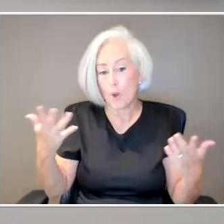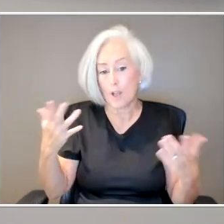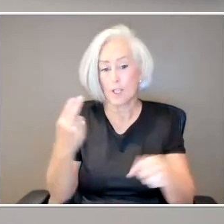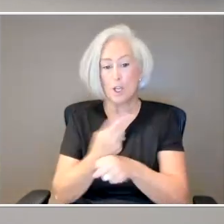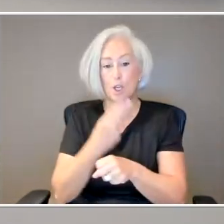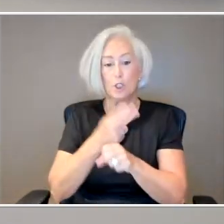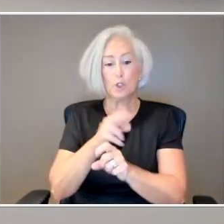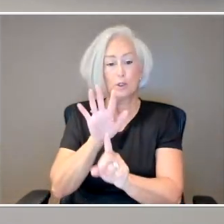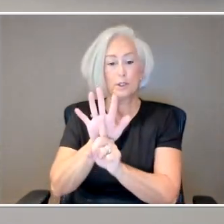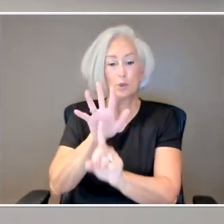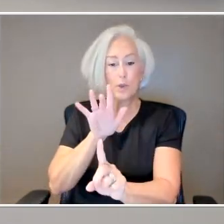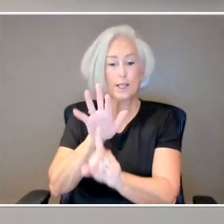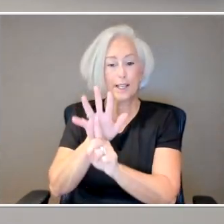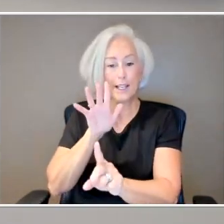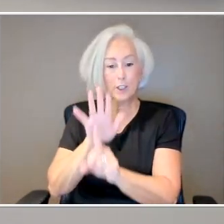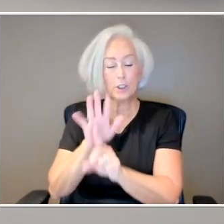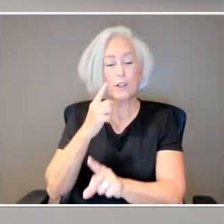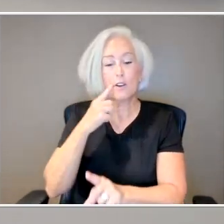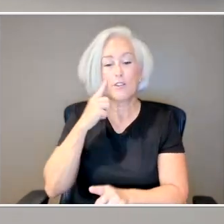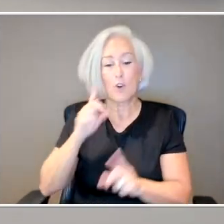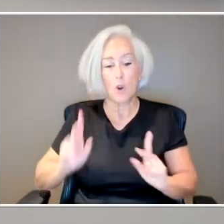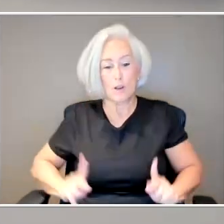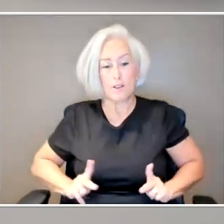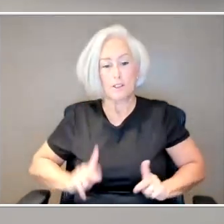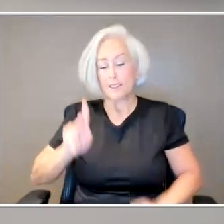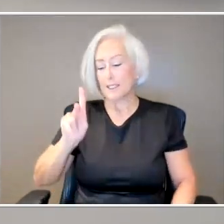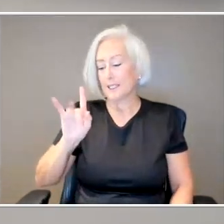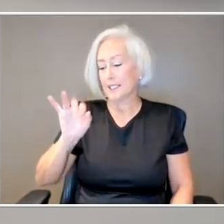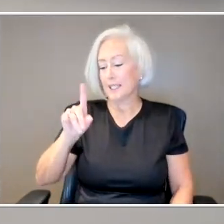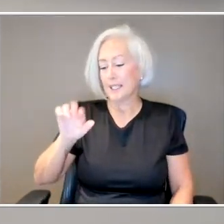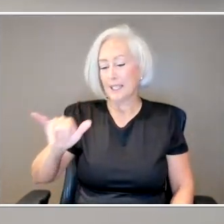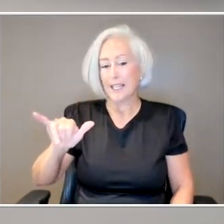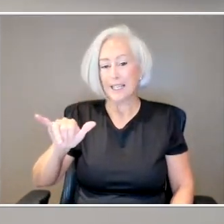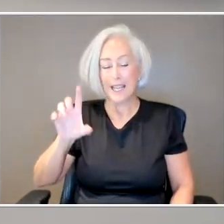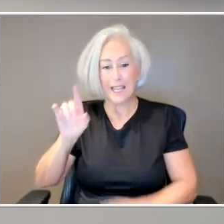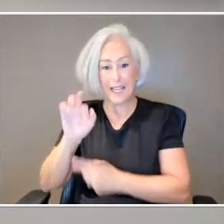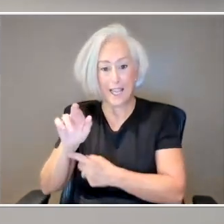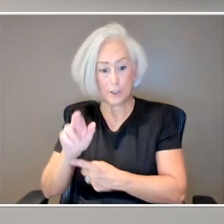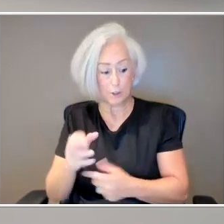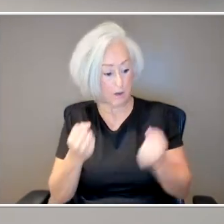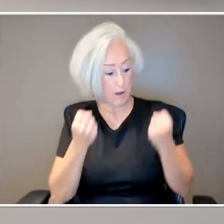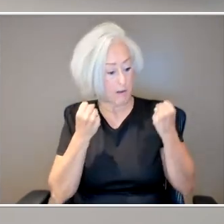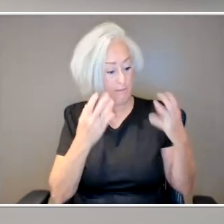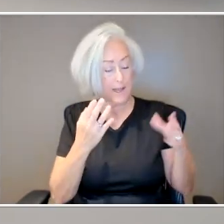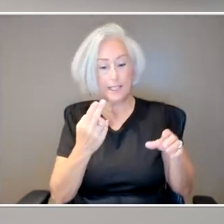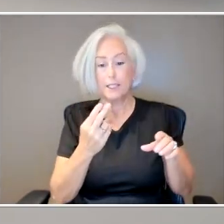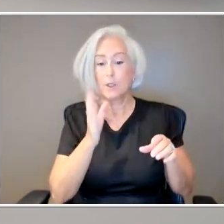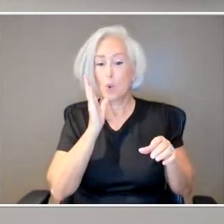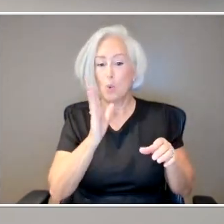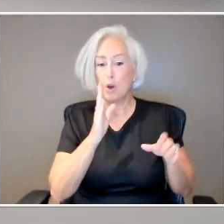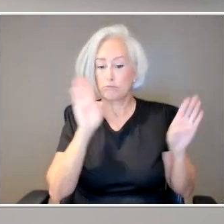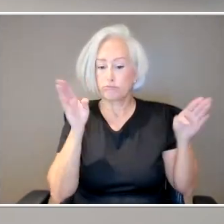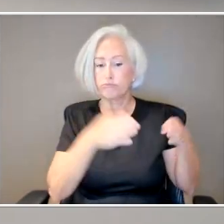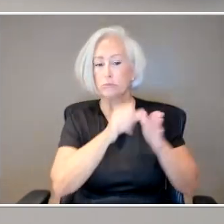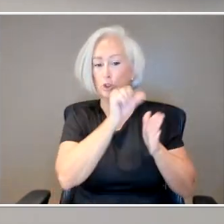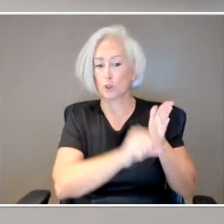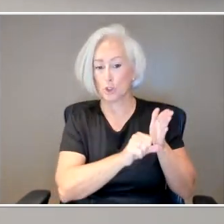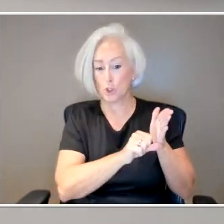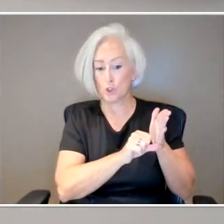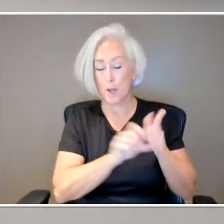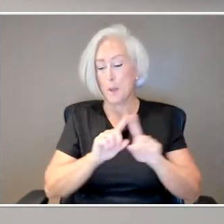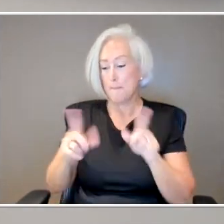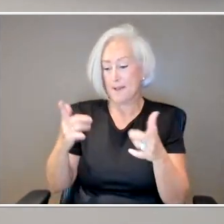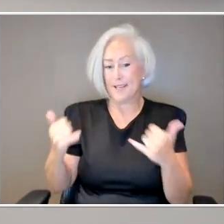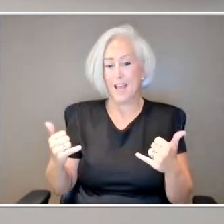kidney cancer. Many patients who have kidney cancer undergo surgery, which is a great treatment option. But now there's also a